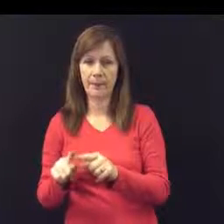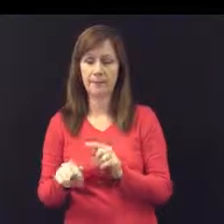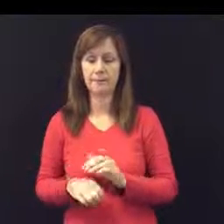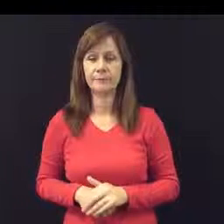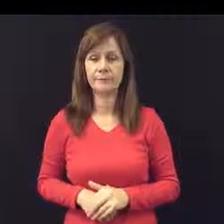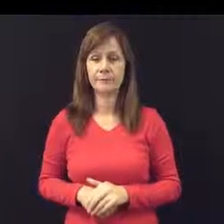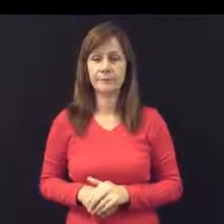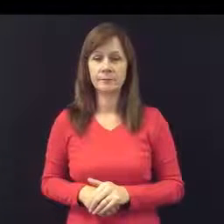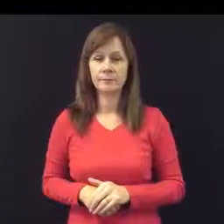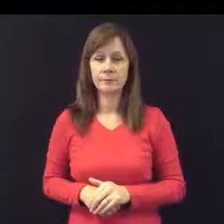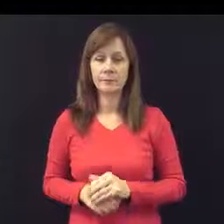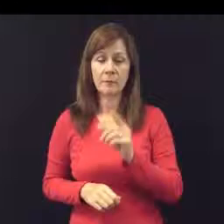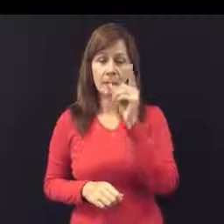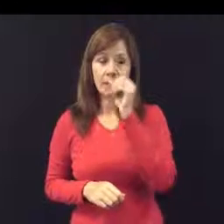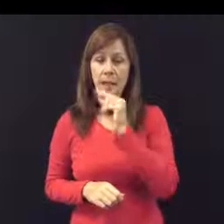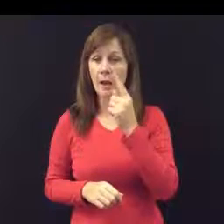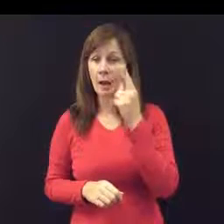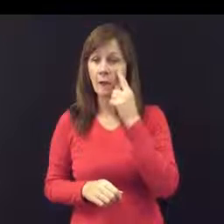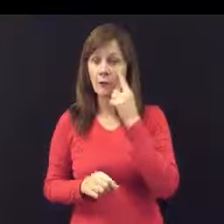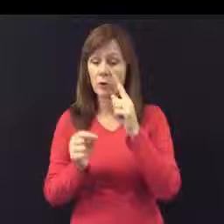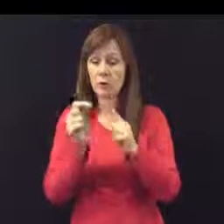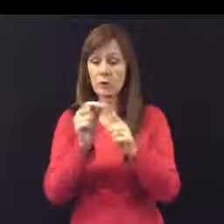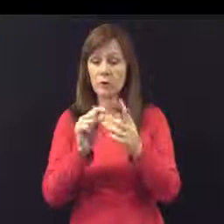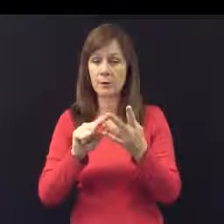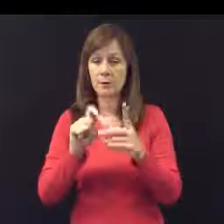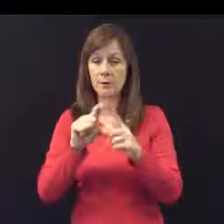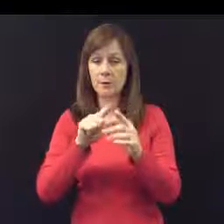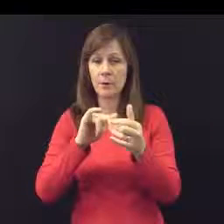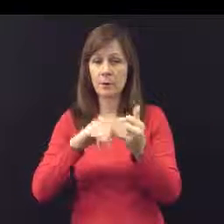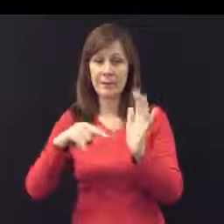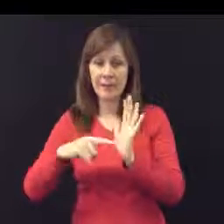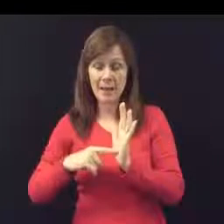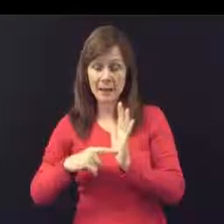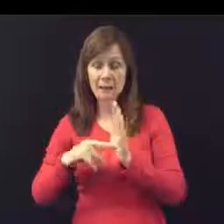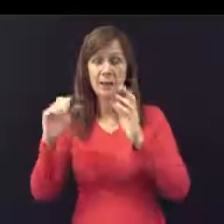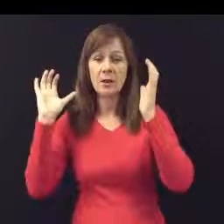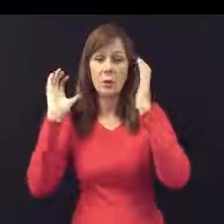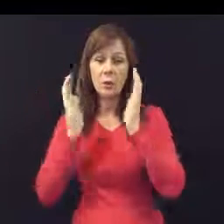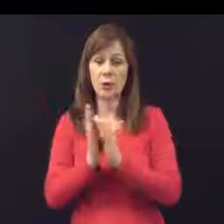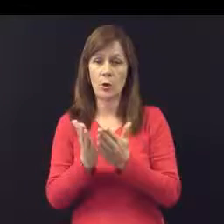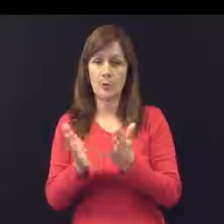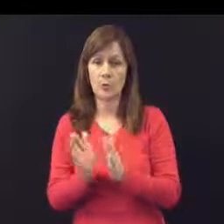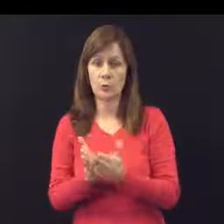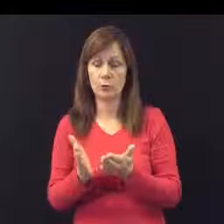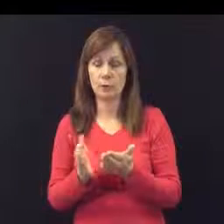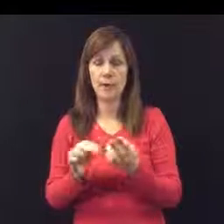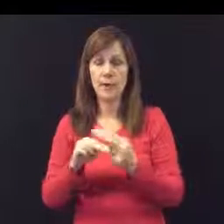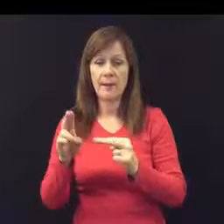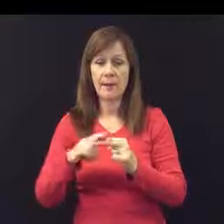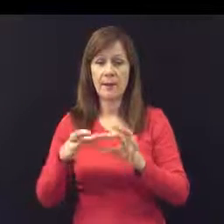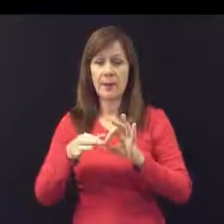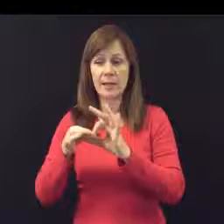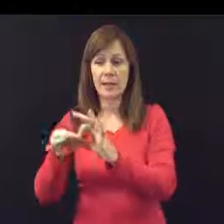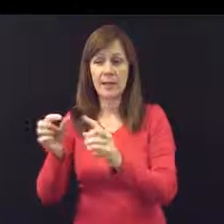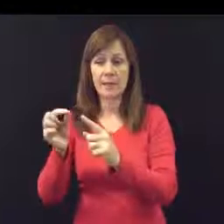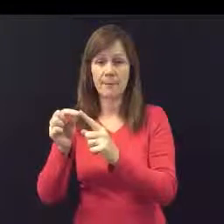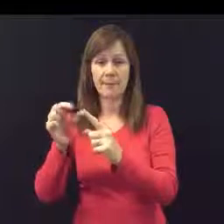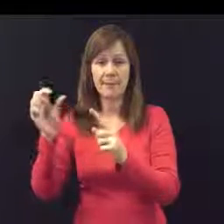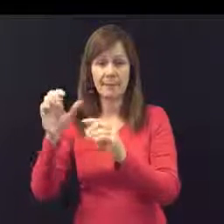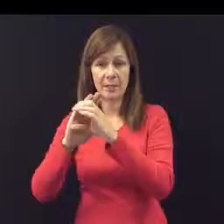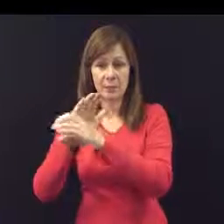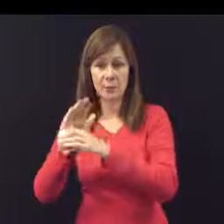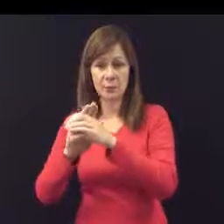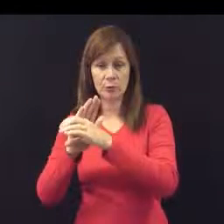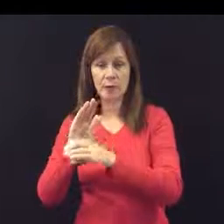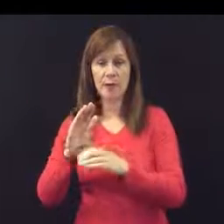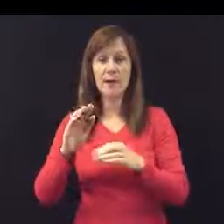bottom toolbar also contains a More button and search box. Tapping on the More button lets you view your podcasts,